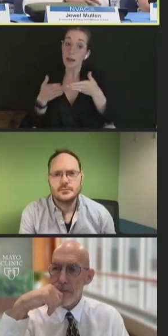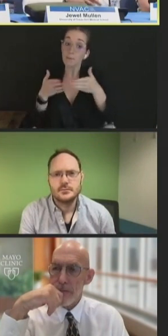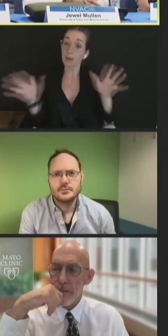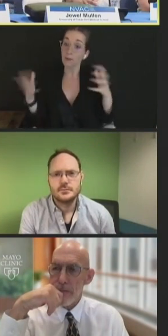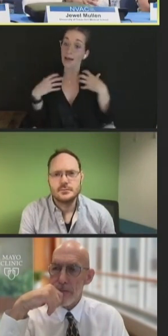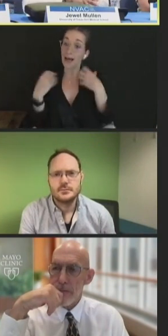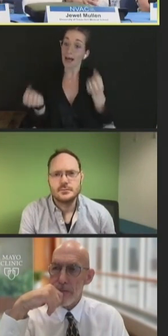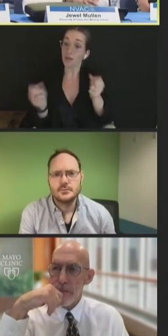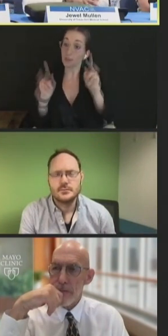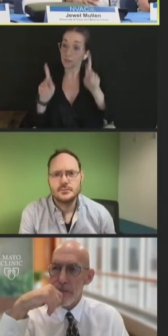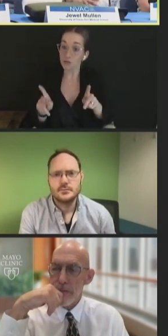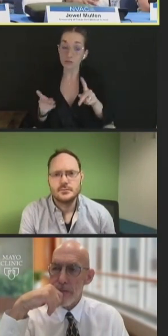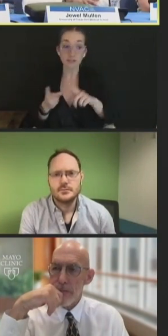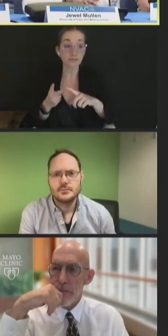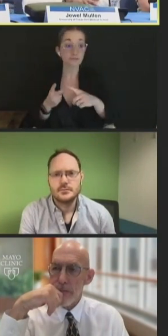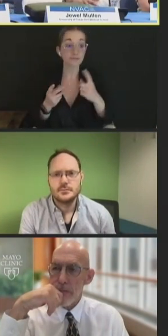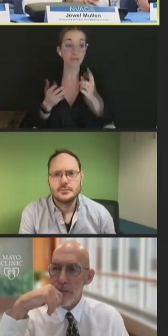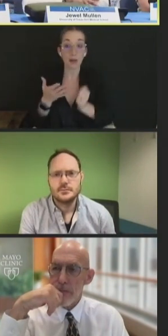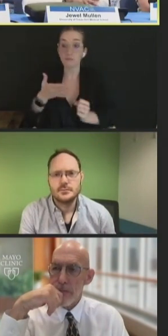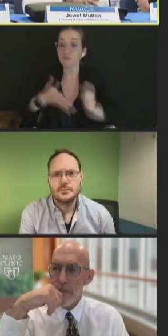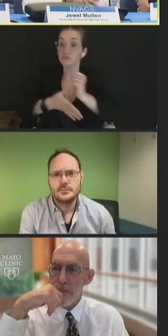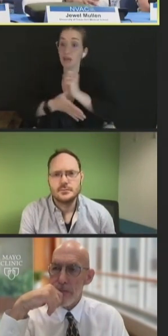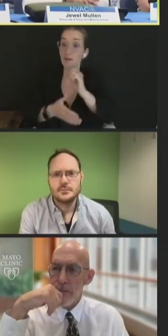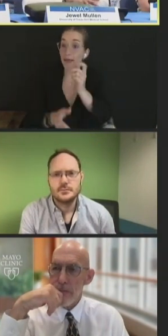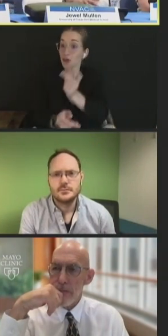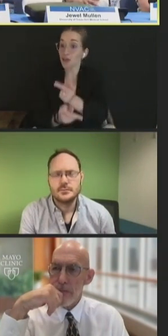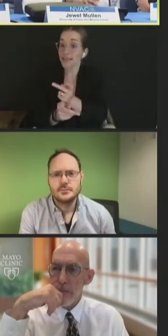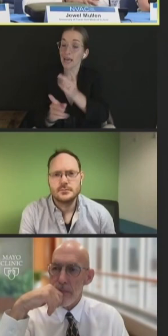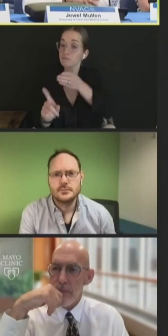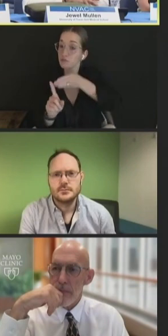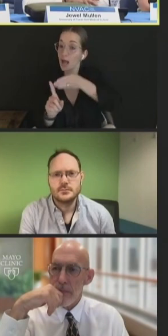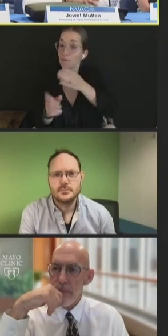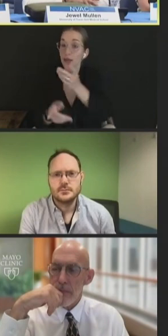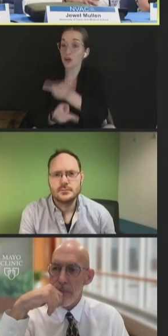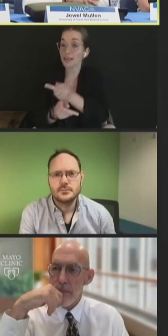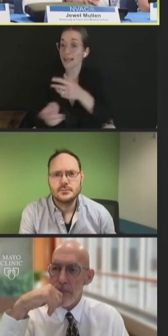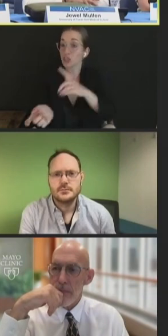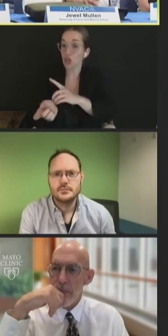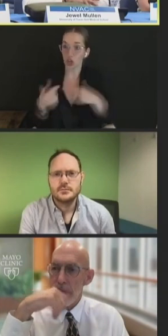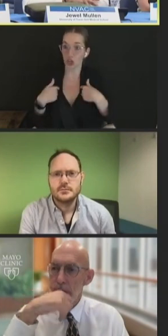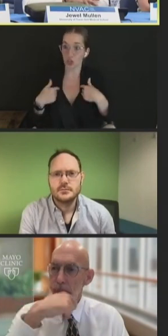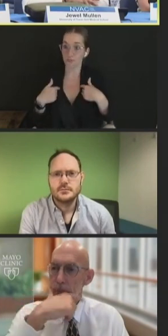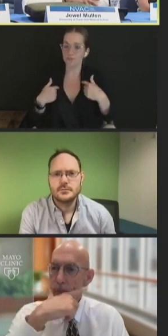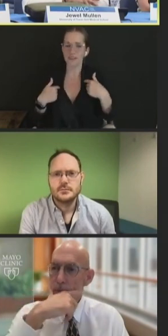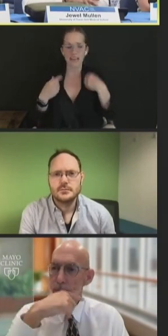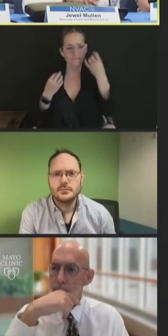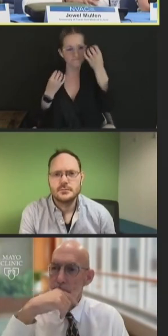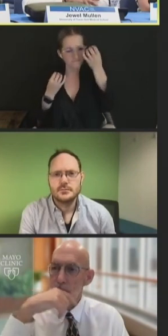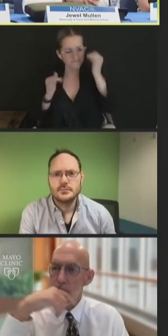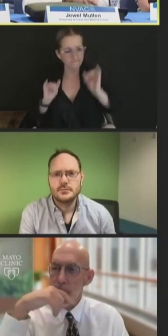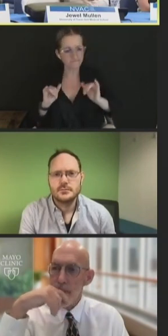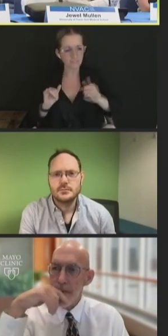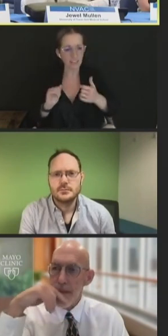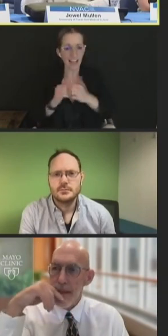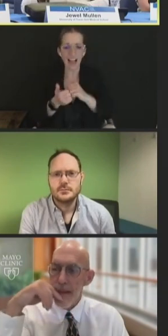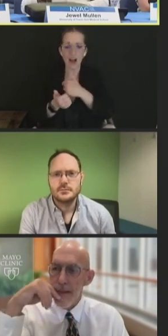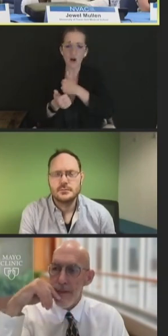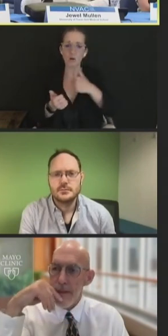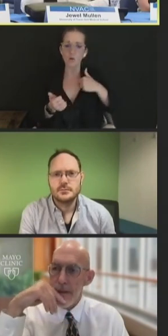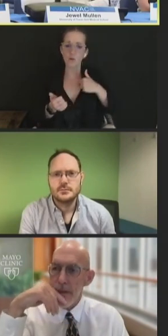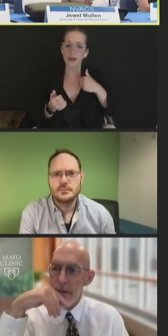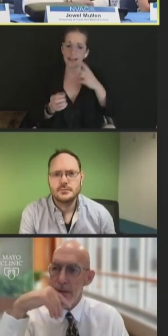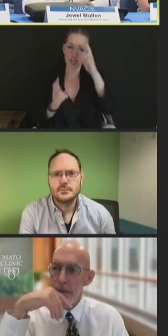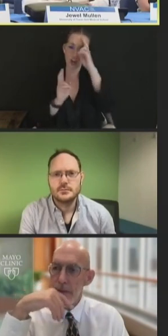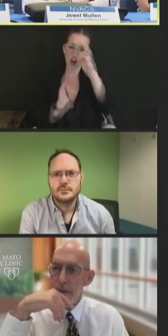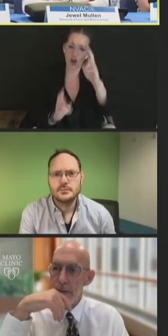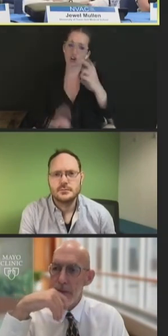doctor, I'm sitting here thinking how we honor the 21st and further science